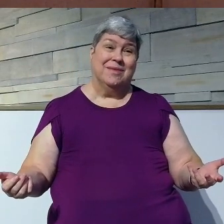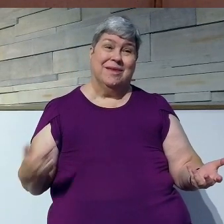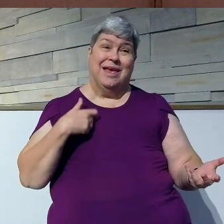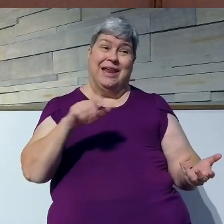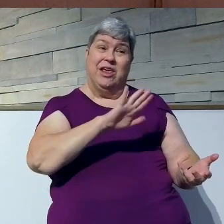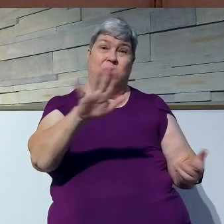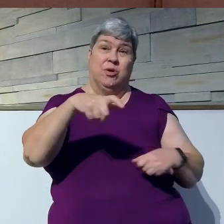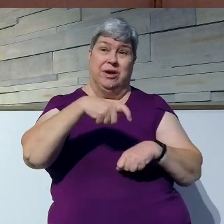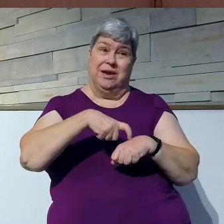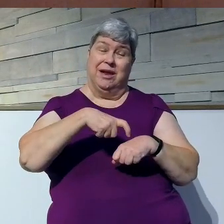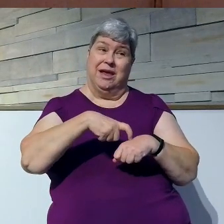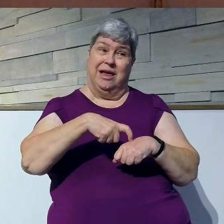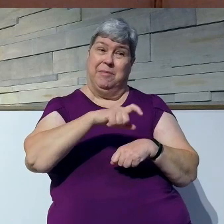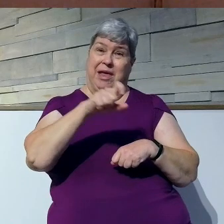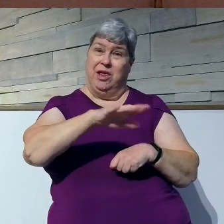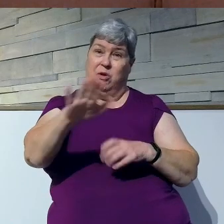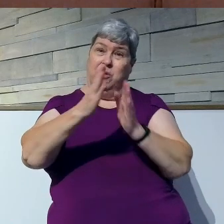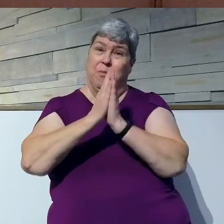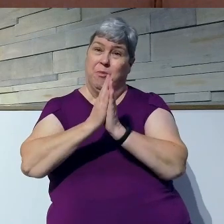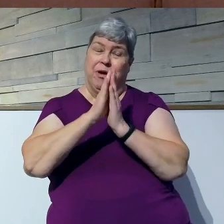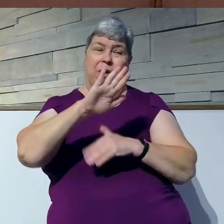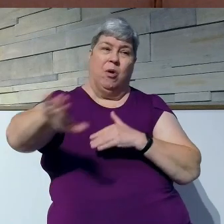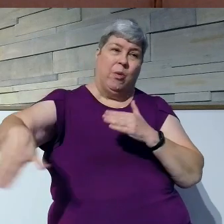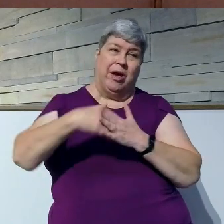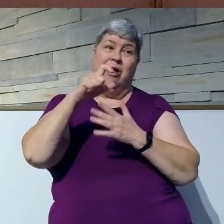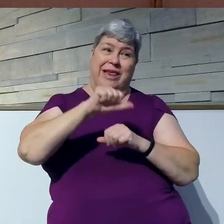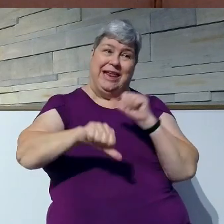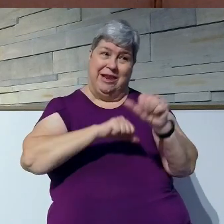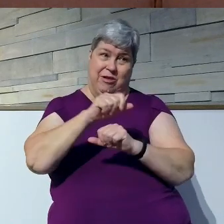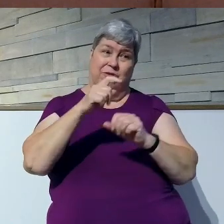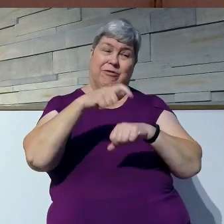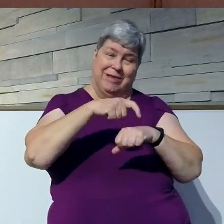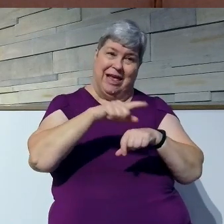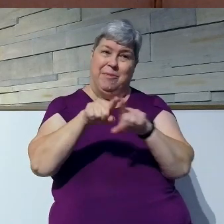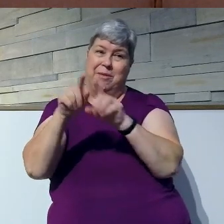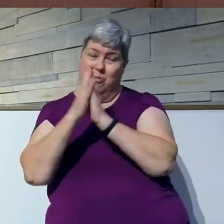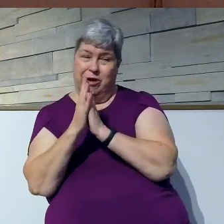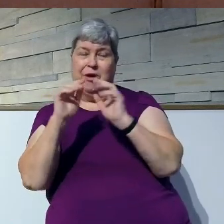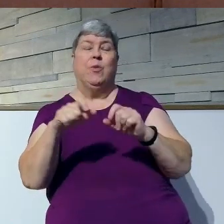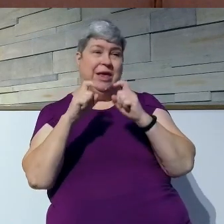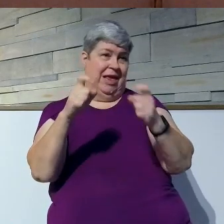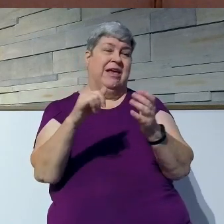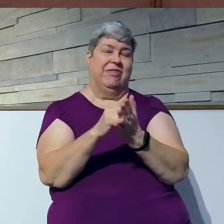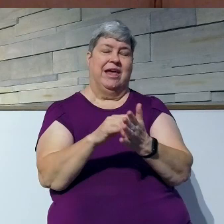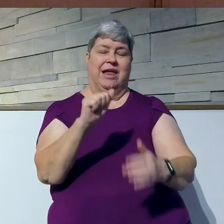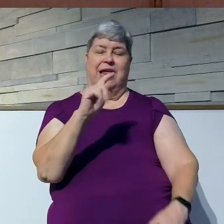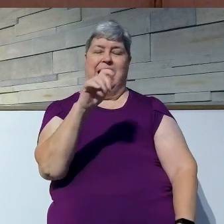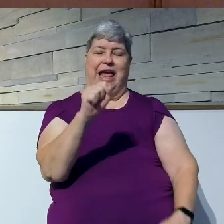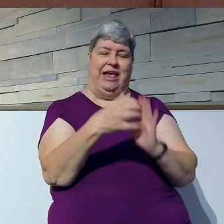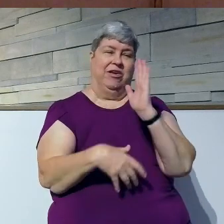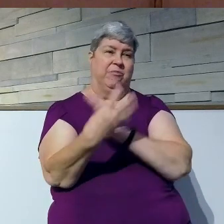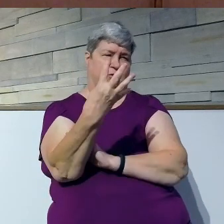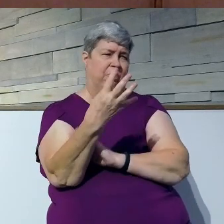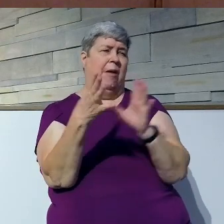I need your time. I need your prayers. We all need each other's time and prayers. And we can give that. In Acts chapter 4, I'll